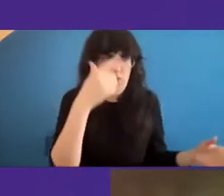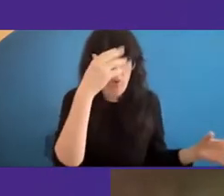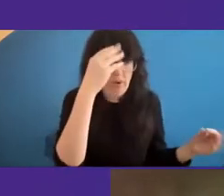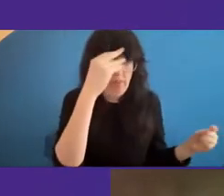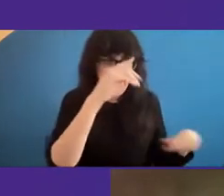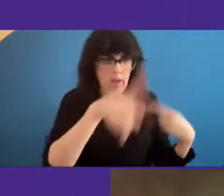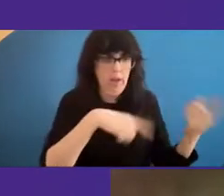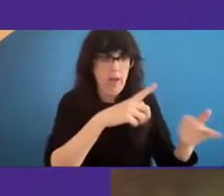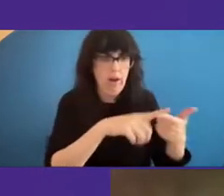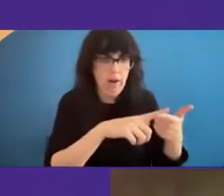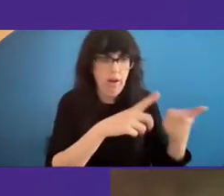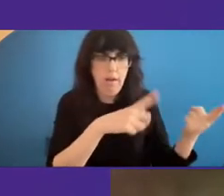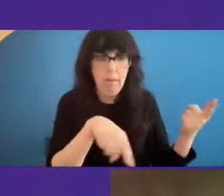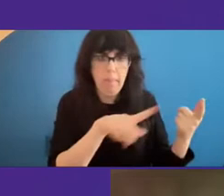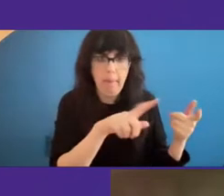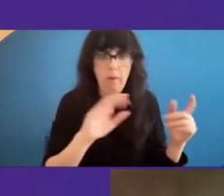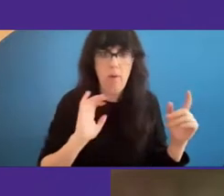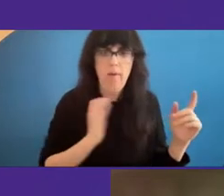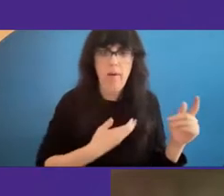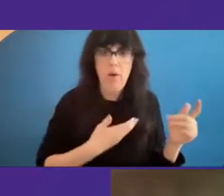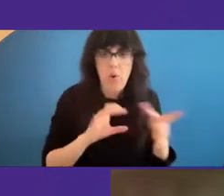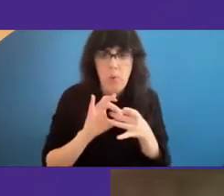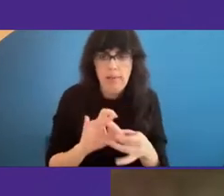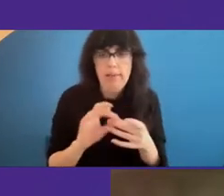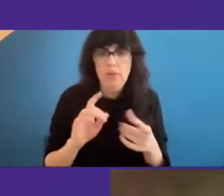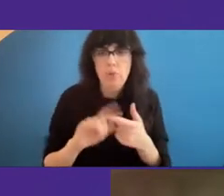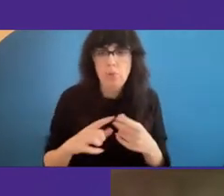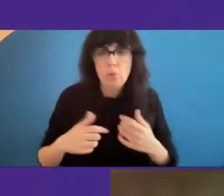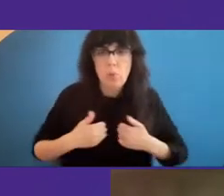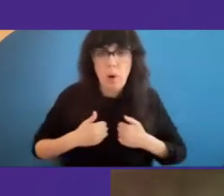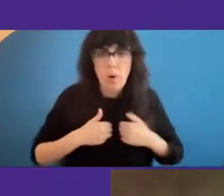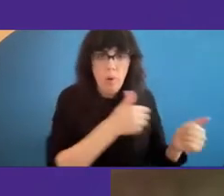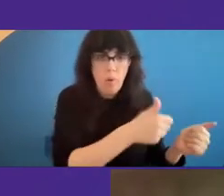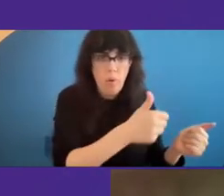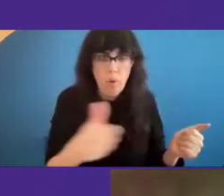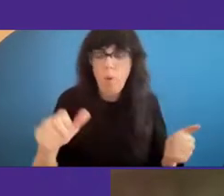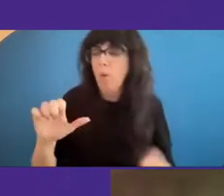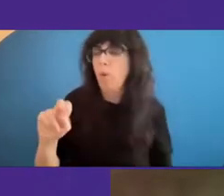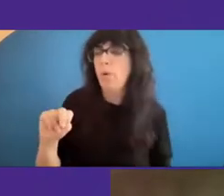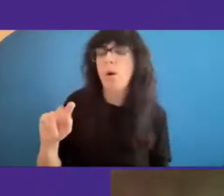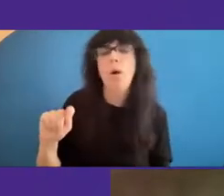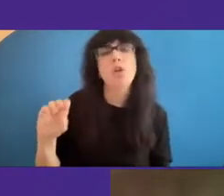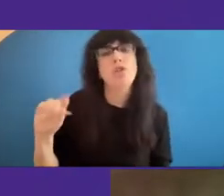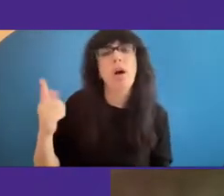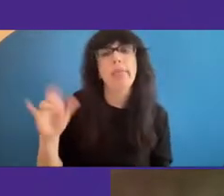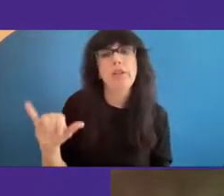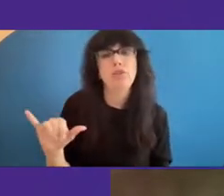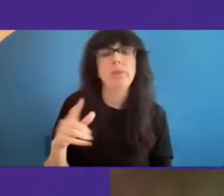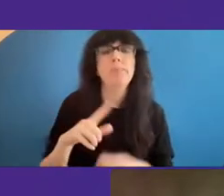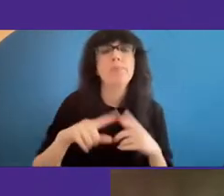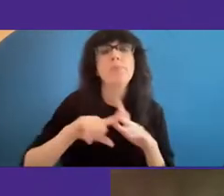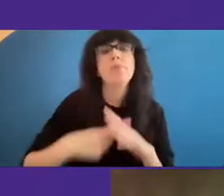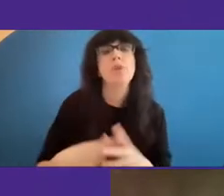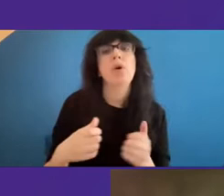to our own ontologies? And maybe we can start with Andre.